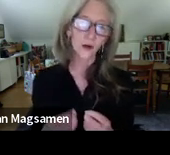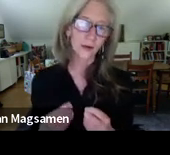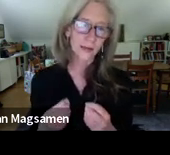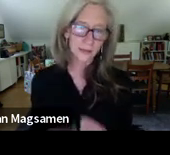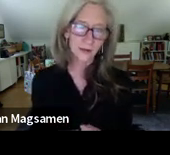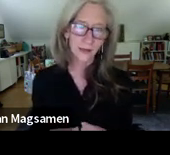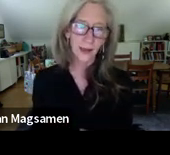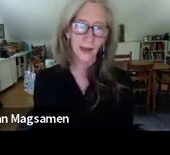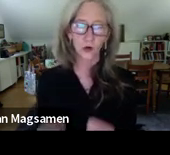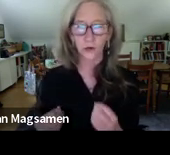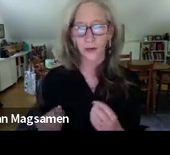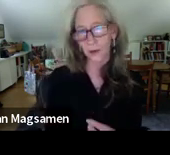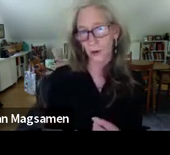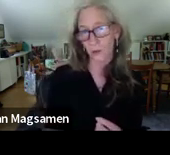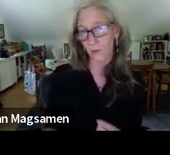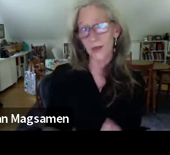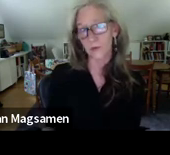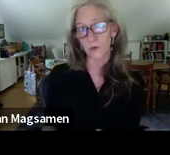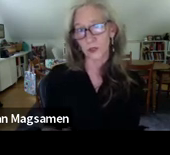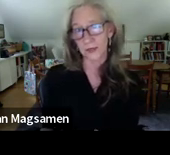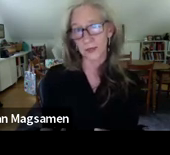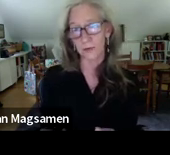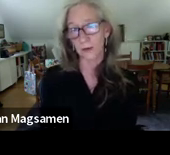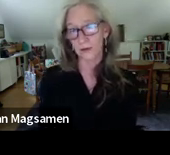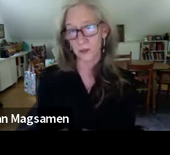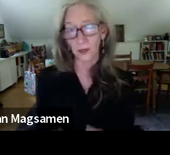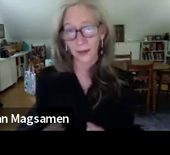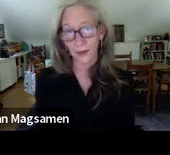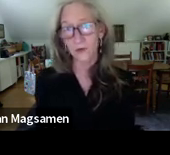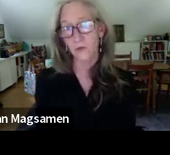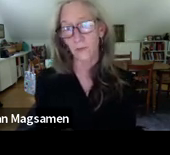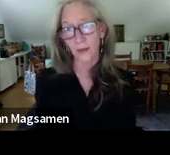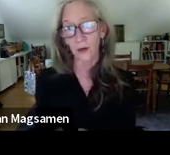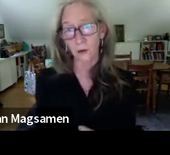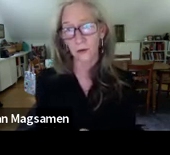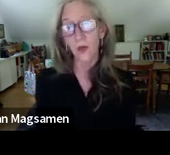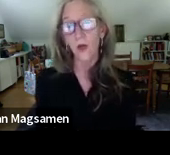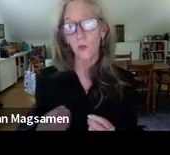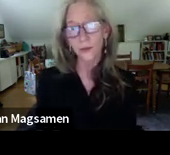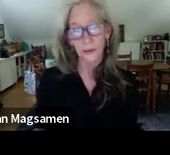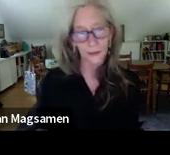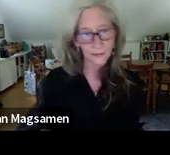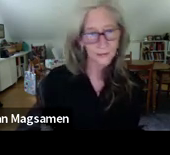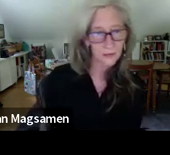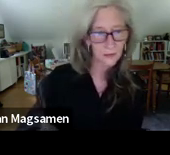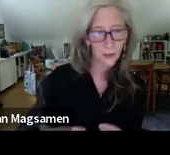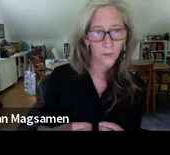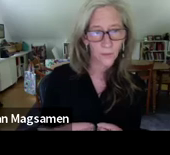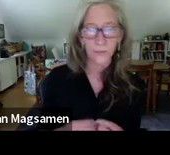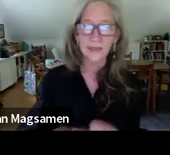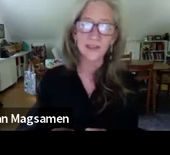this idea that creativity and creating art, where many of us were shut down at such a young age from making art, really, in